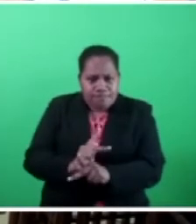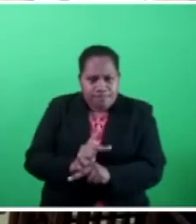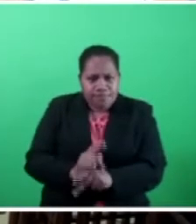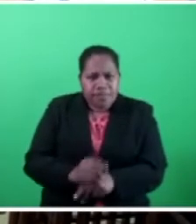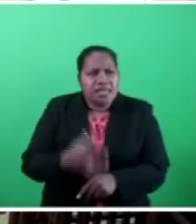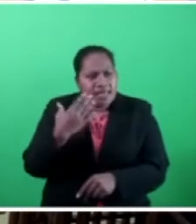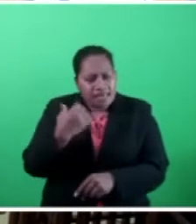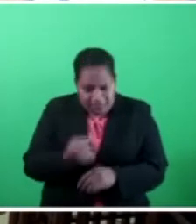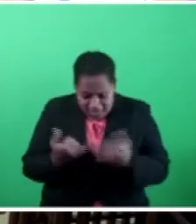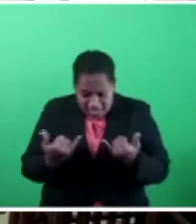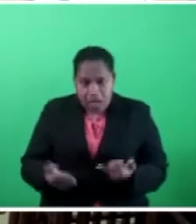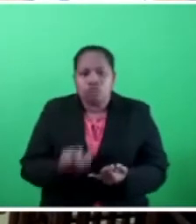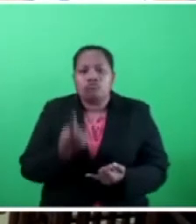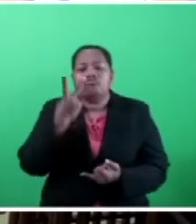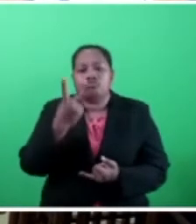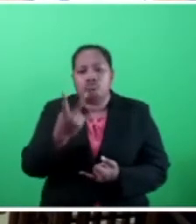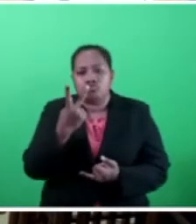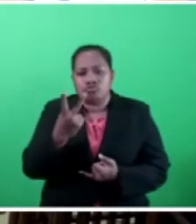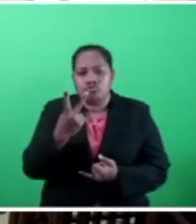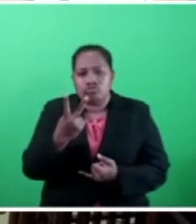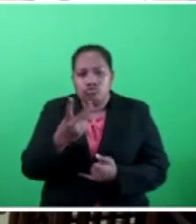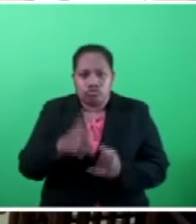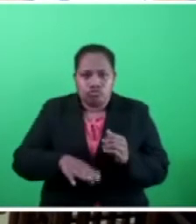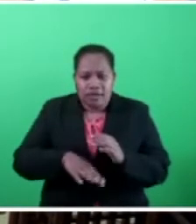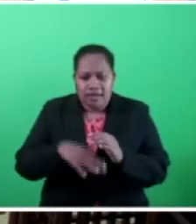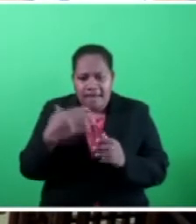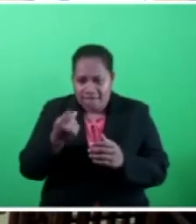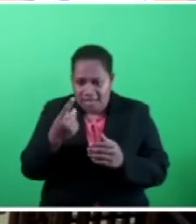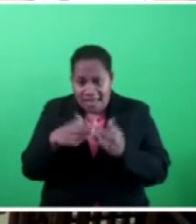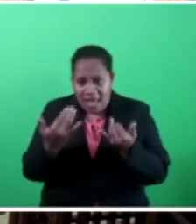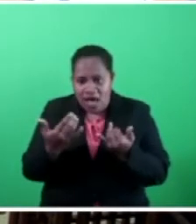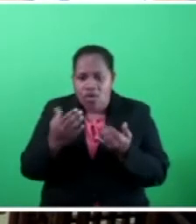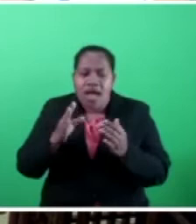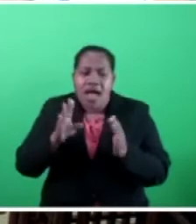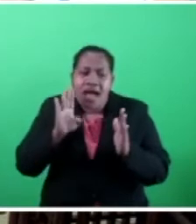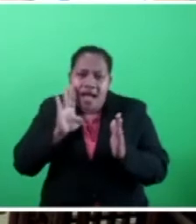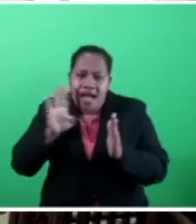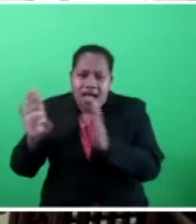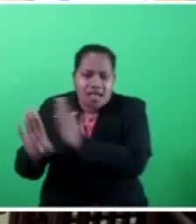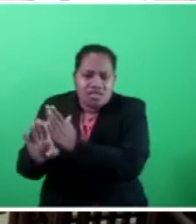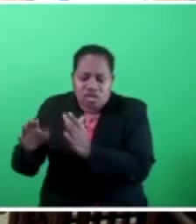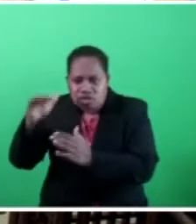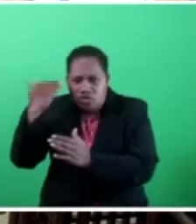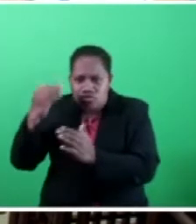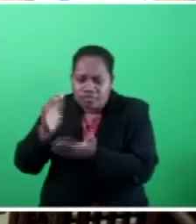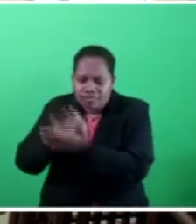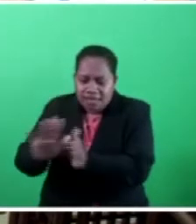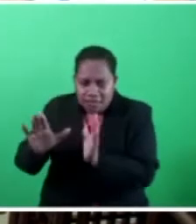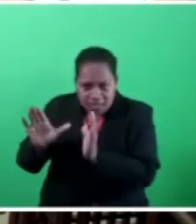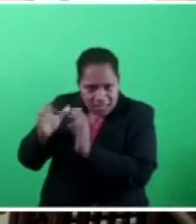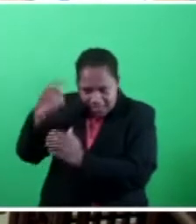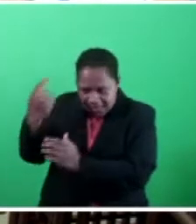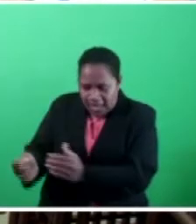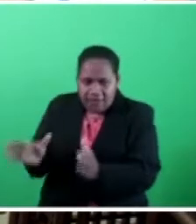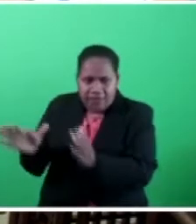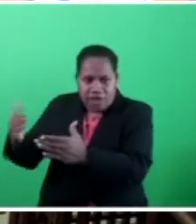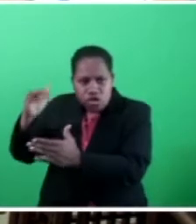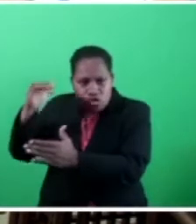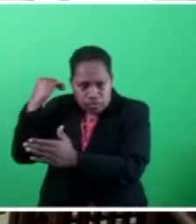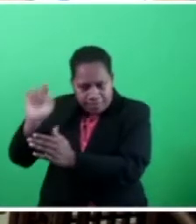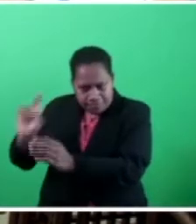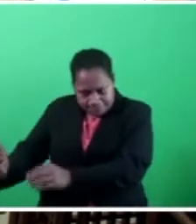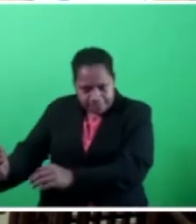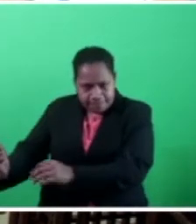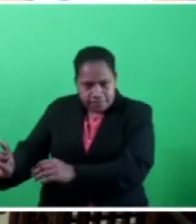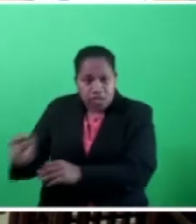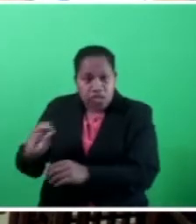symptoms who have traveled recently in isolation while we await their results. Given that it's a flu season, we expect that there will